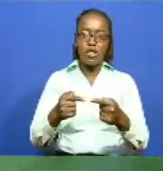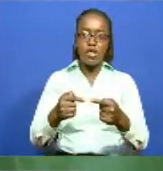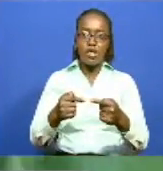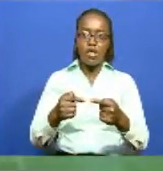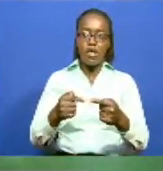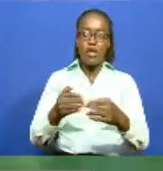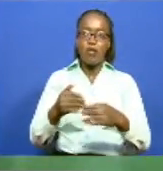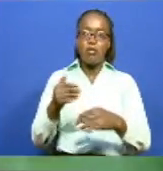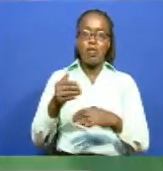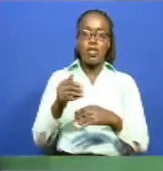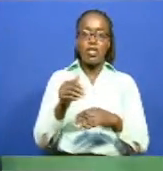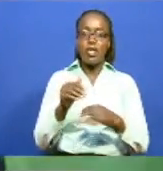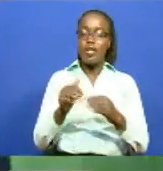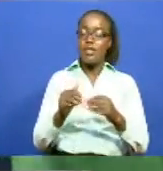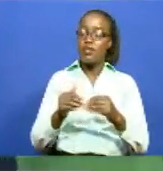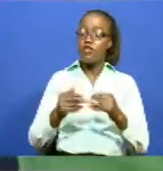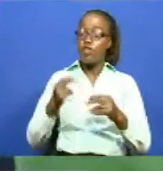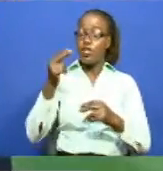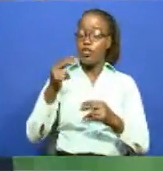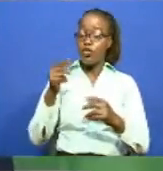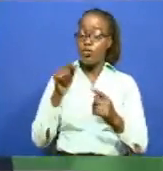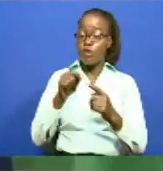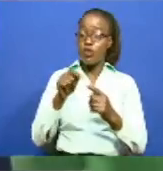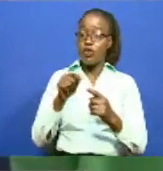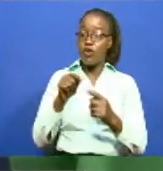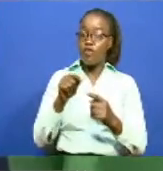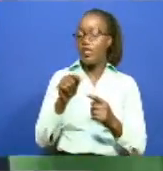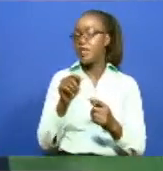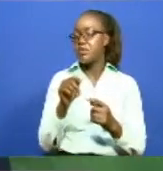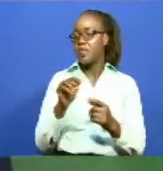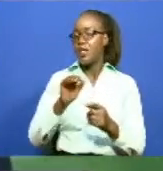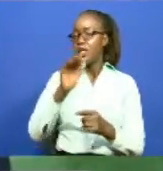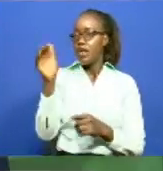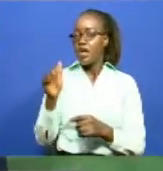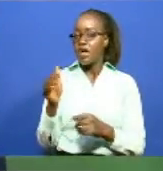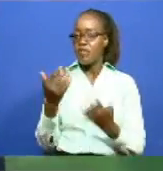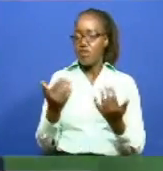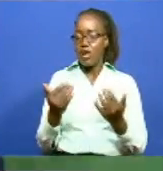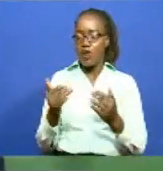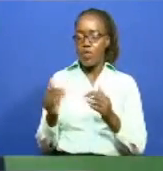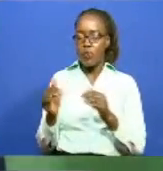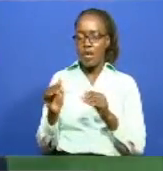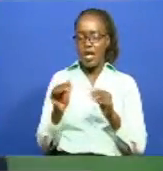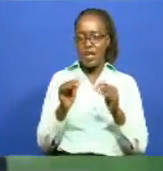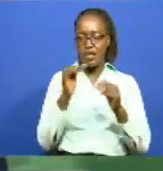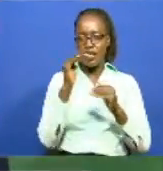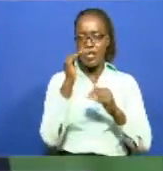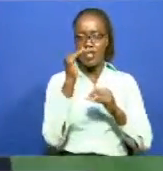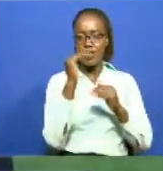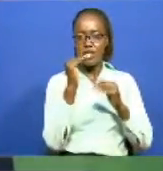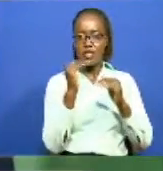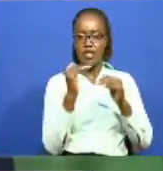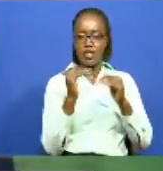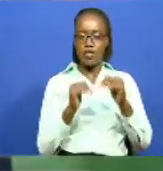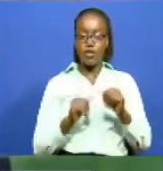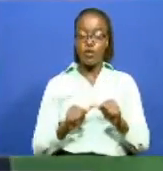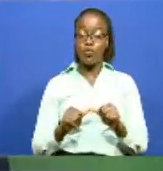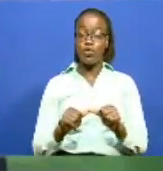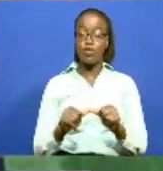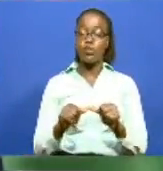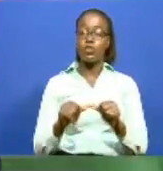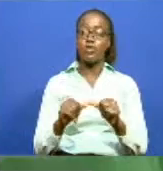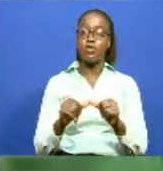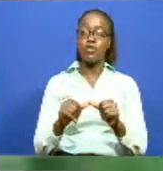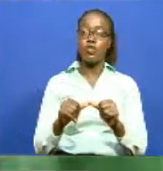inflection point of the curve, so we are now on a downward trajectory, but we don't need to drop the ball. We need to continue